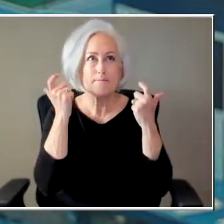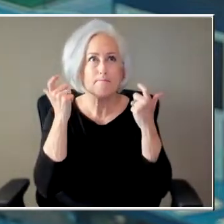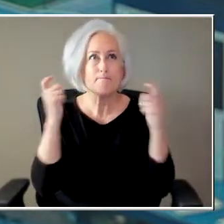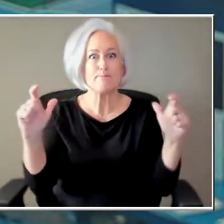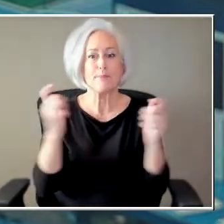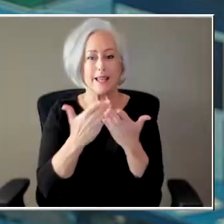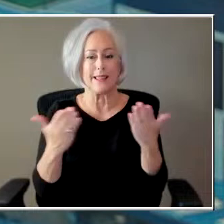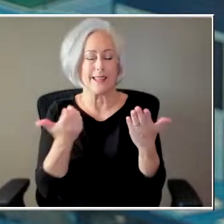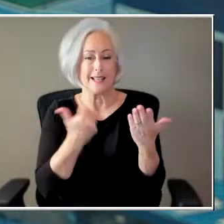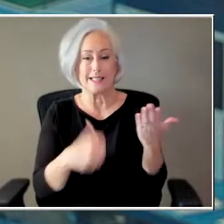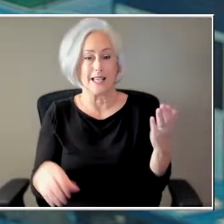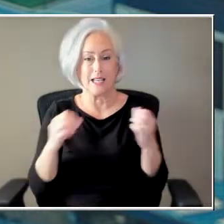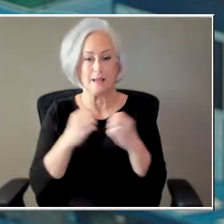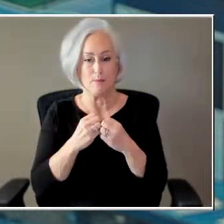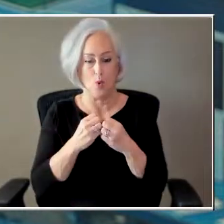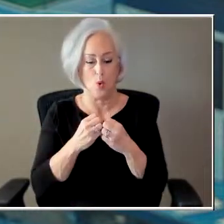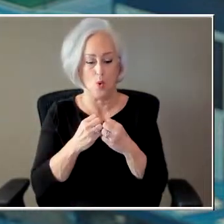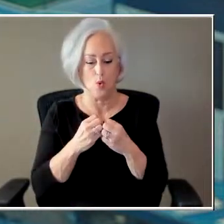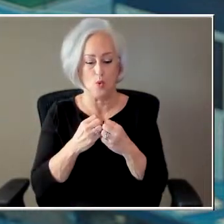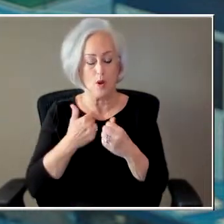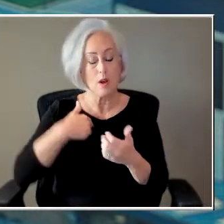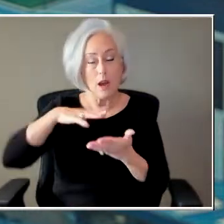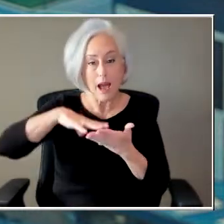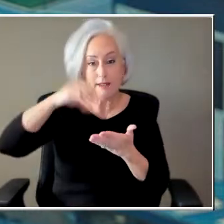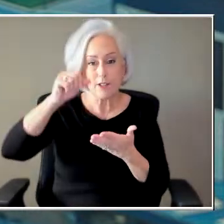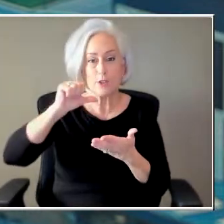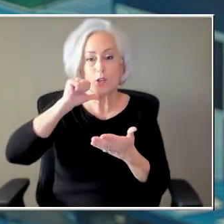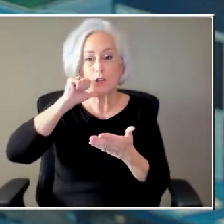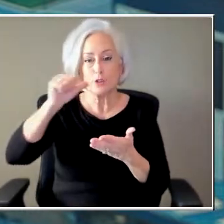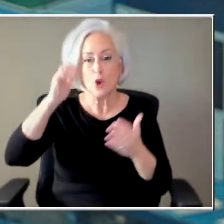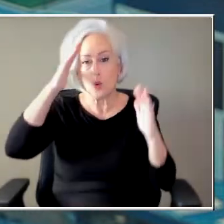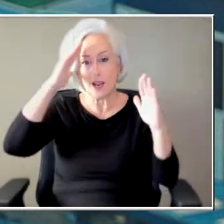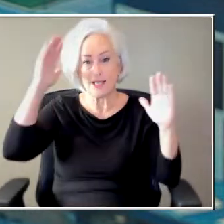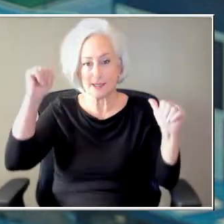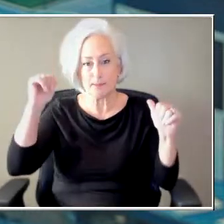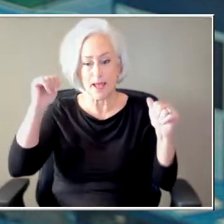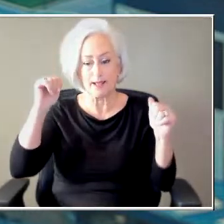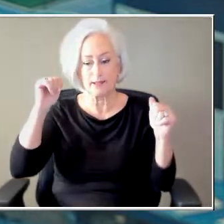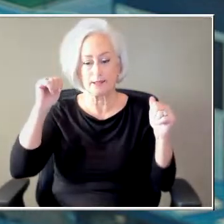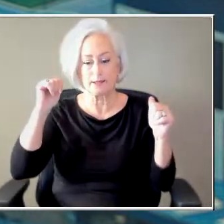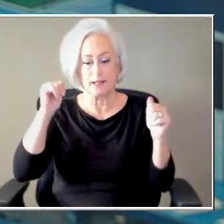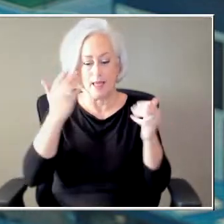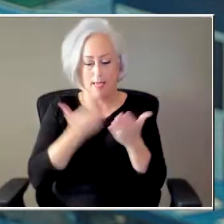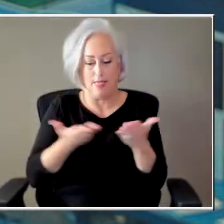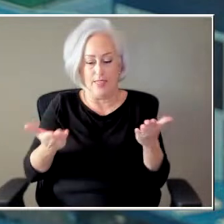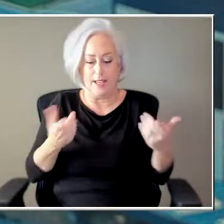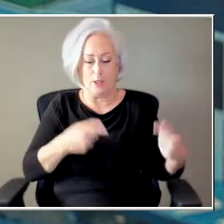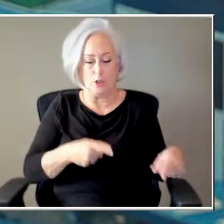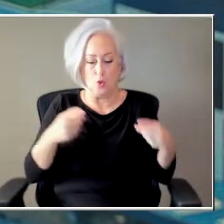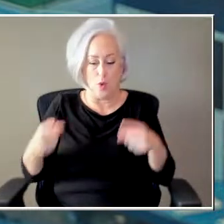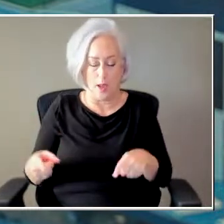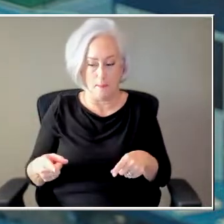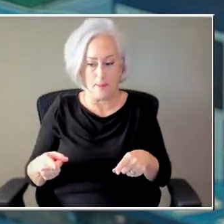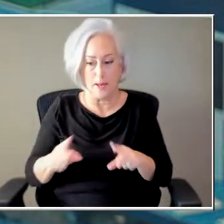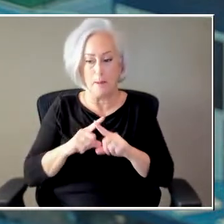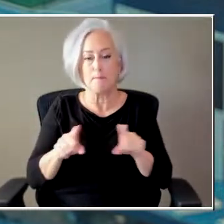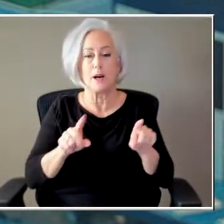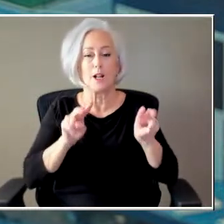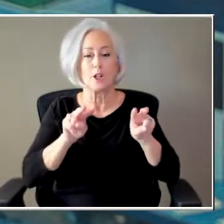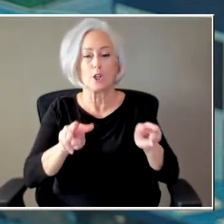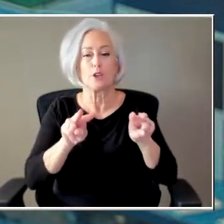is don't expect, such and such to happen. Instead, just look forward to the smaller